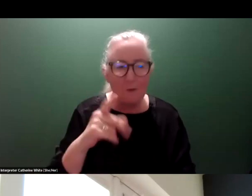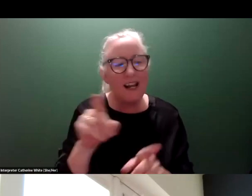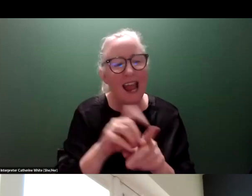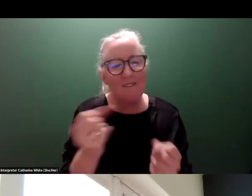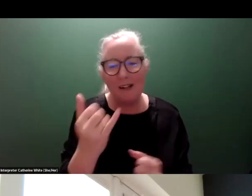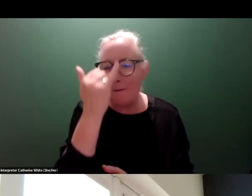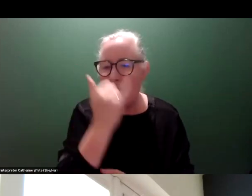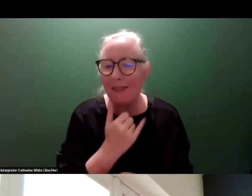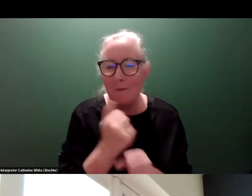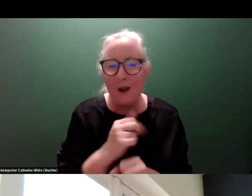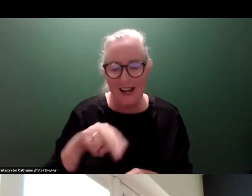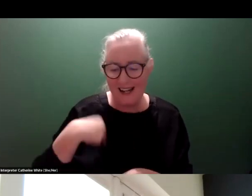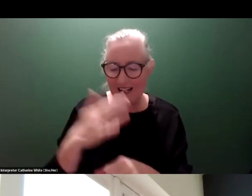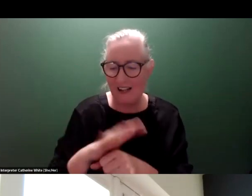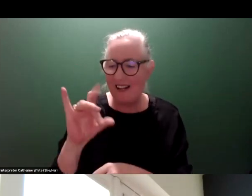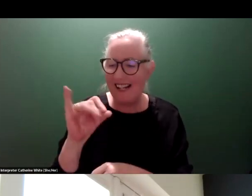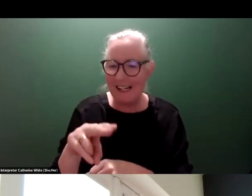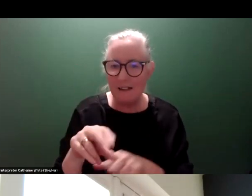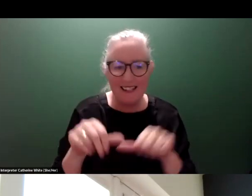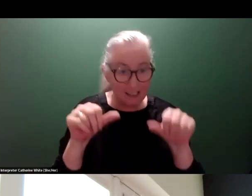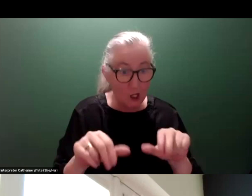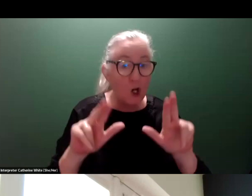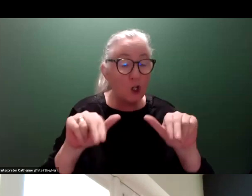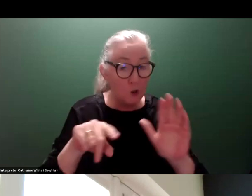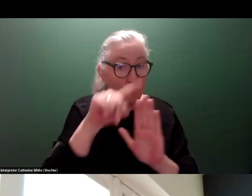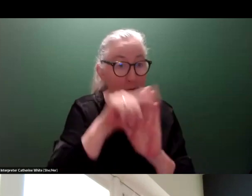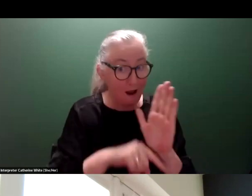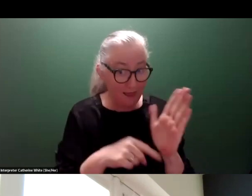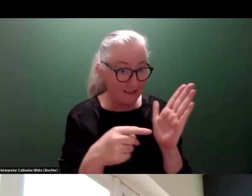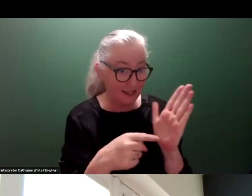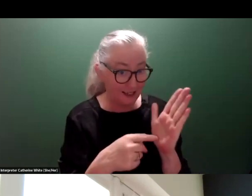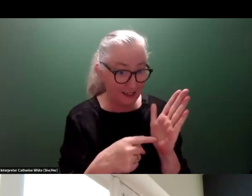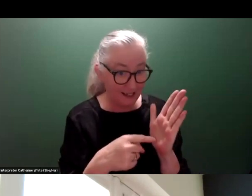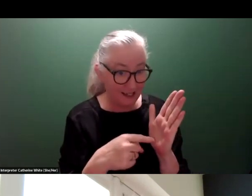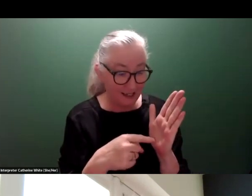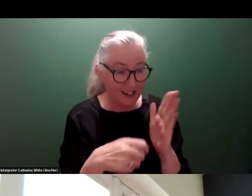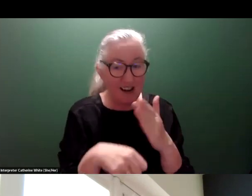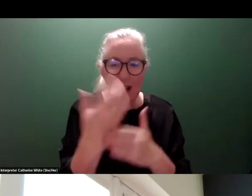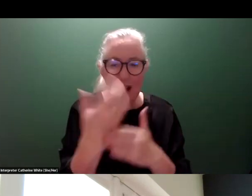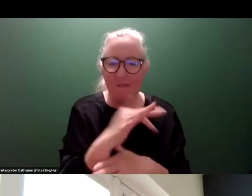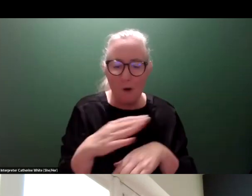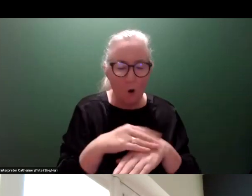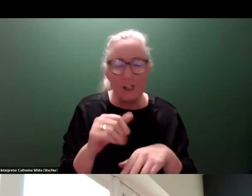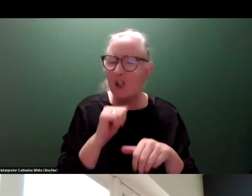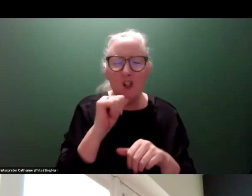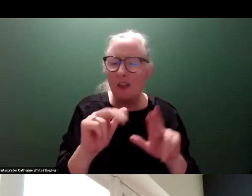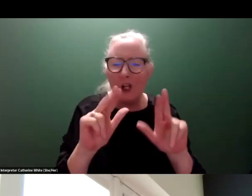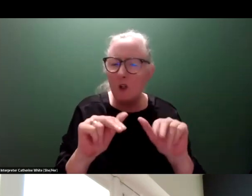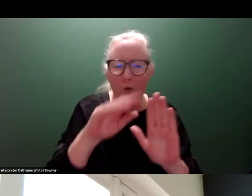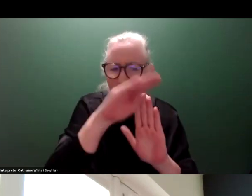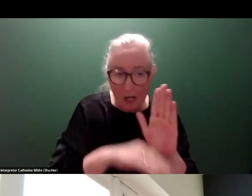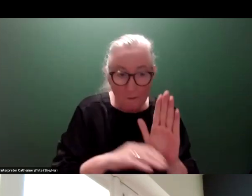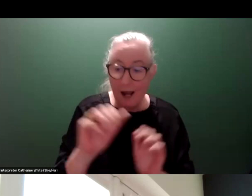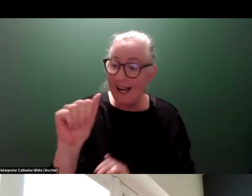of kin consent, and the new policy just develops on the old policy. There's nothing new there, and